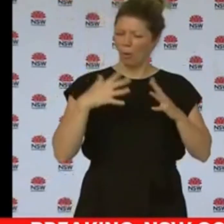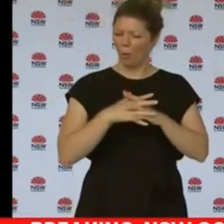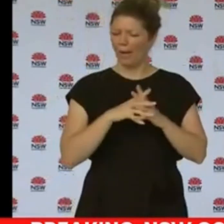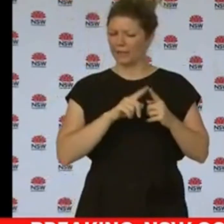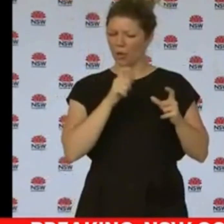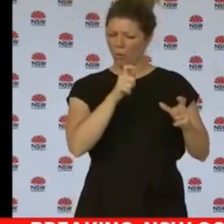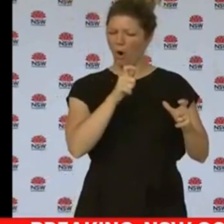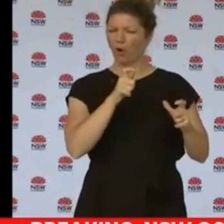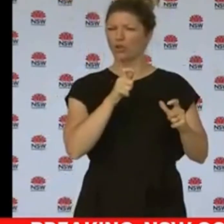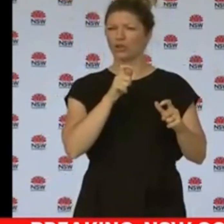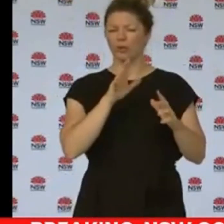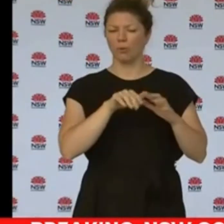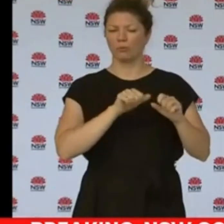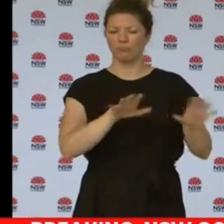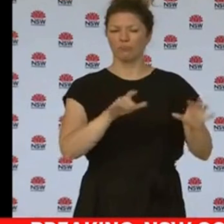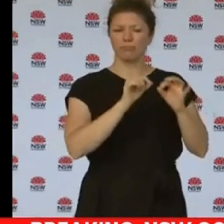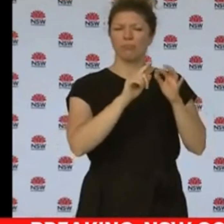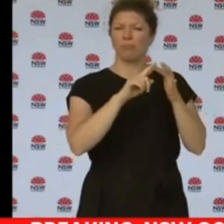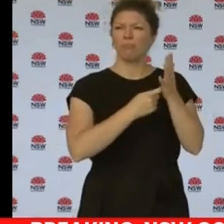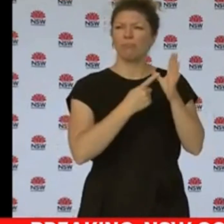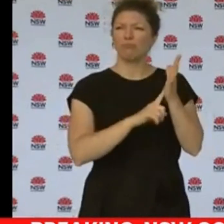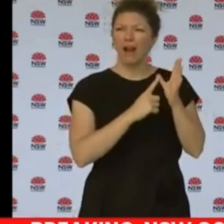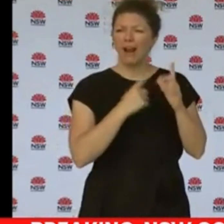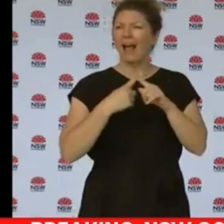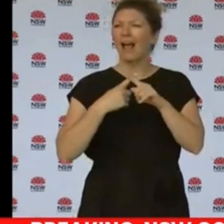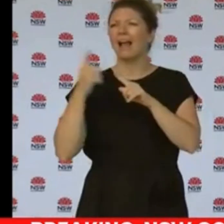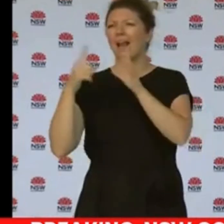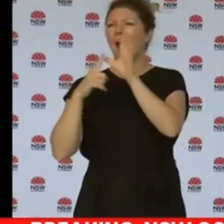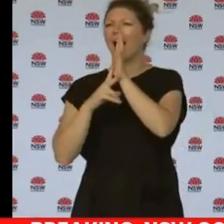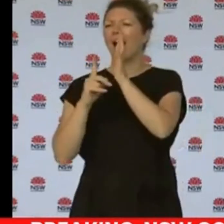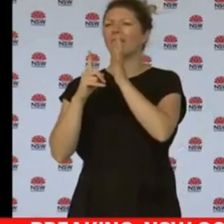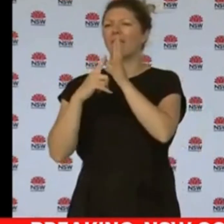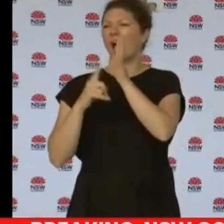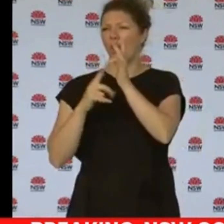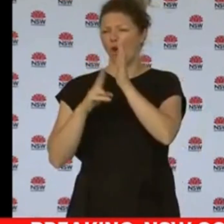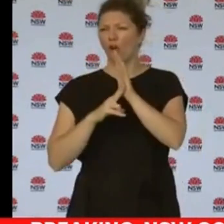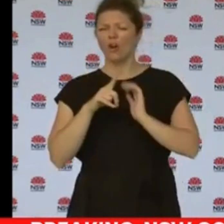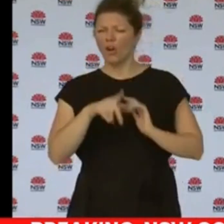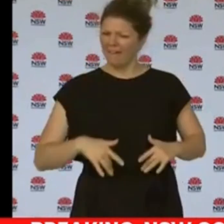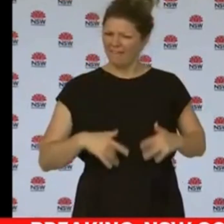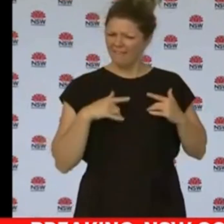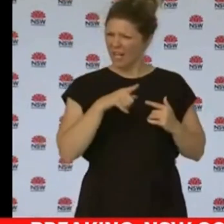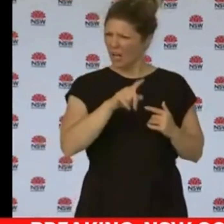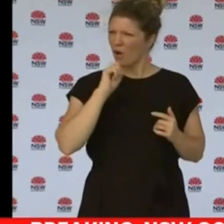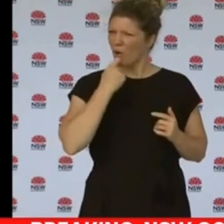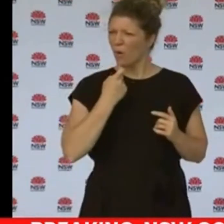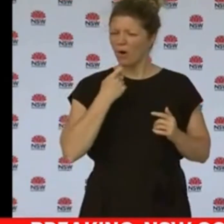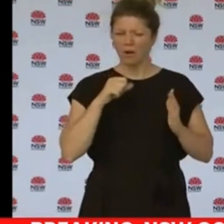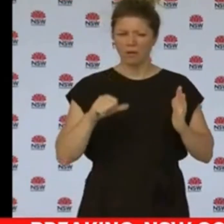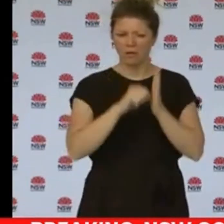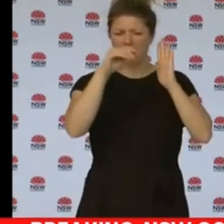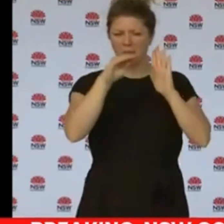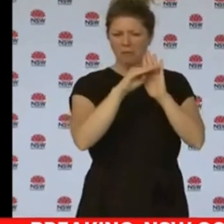Barella outbreak. Can you give some guidance on a framework by when restrictions on